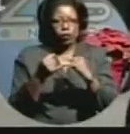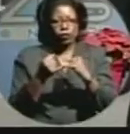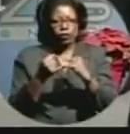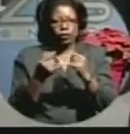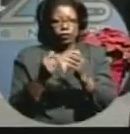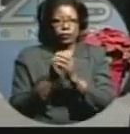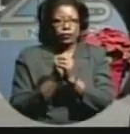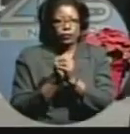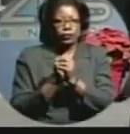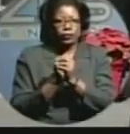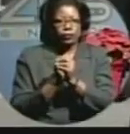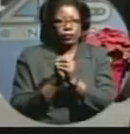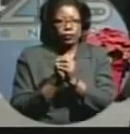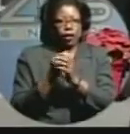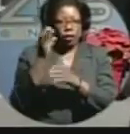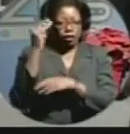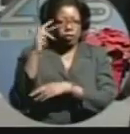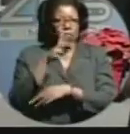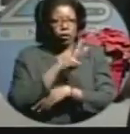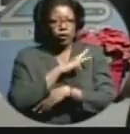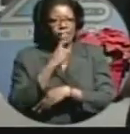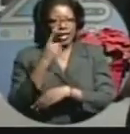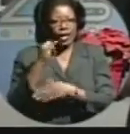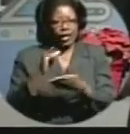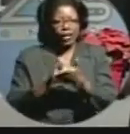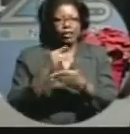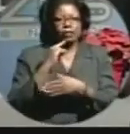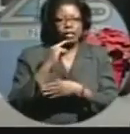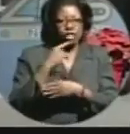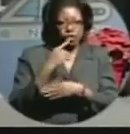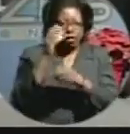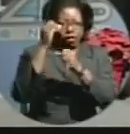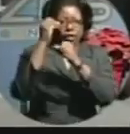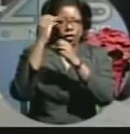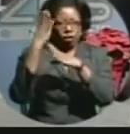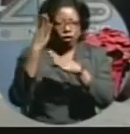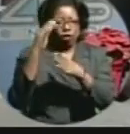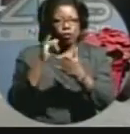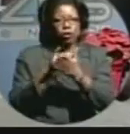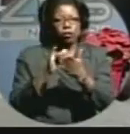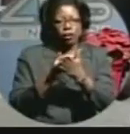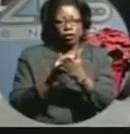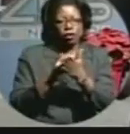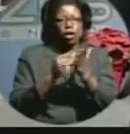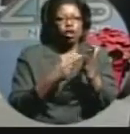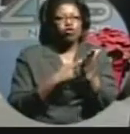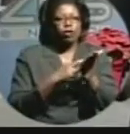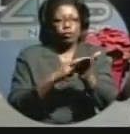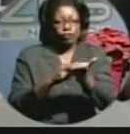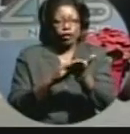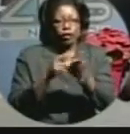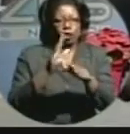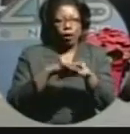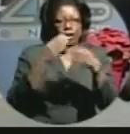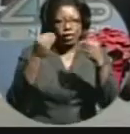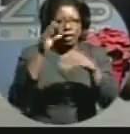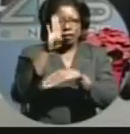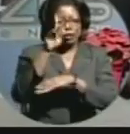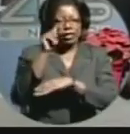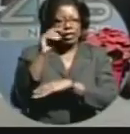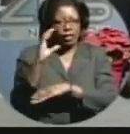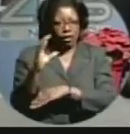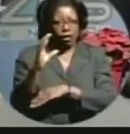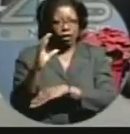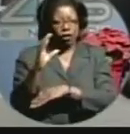struggling. In the meantime, Mr. Wilson said some serious details will be revealed on the sale of BTC that took